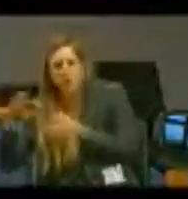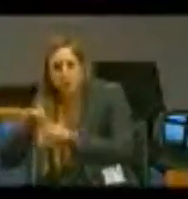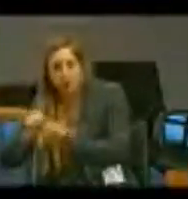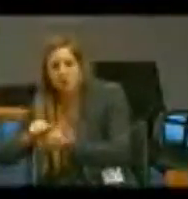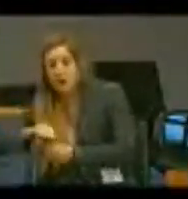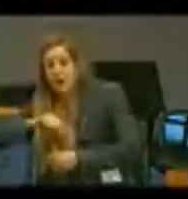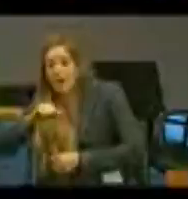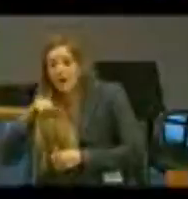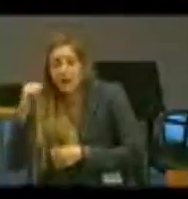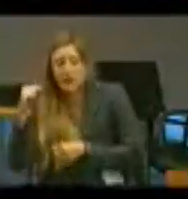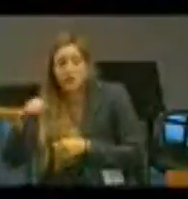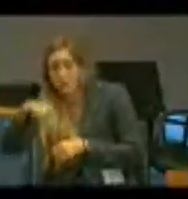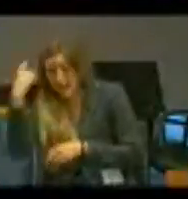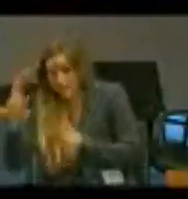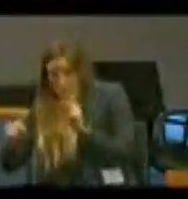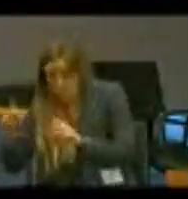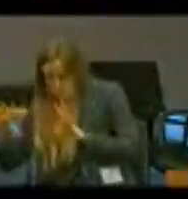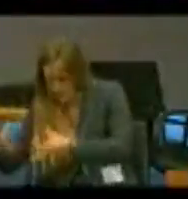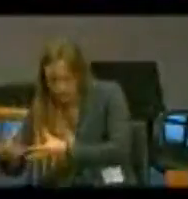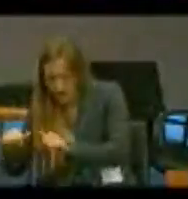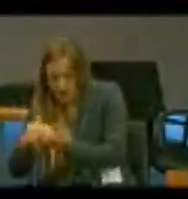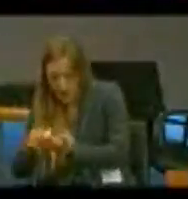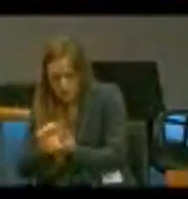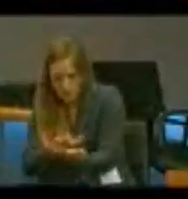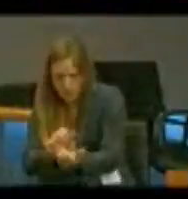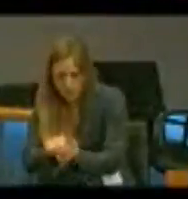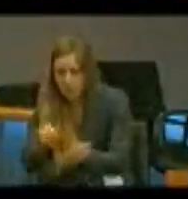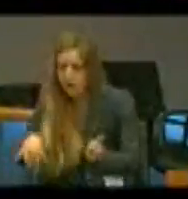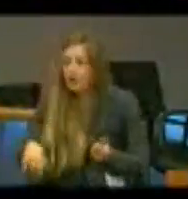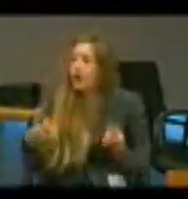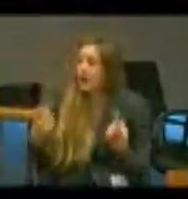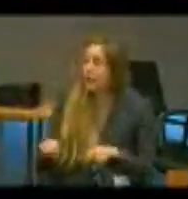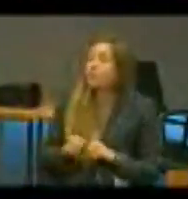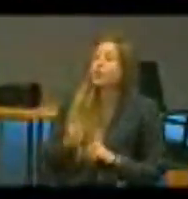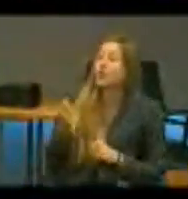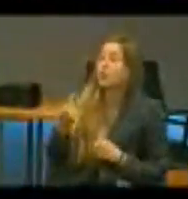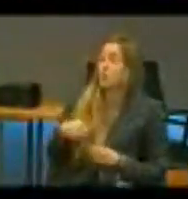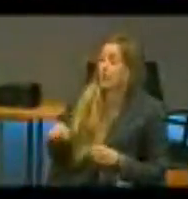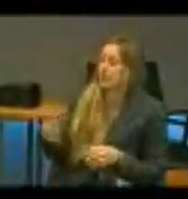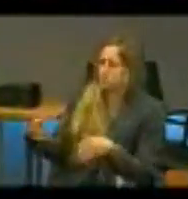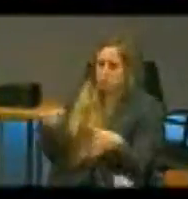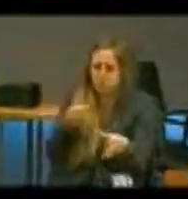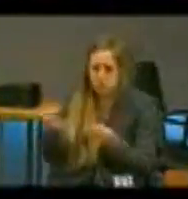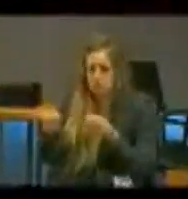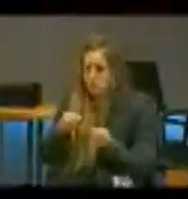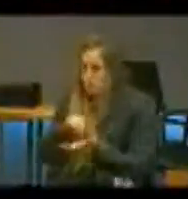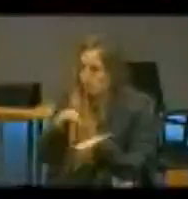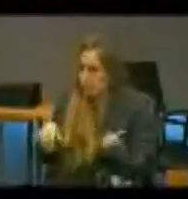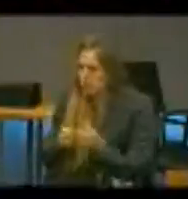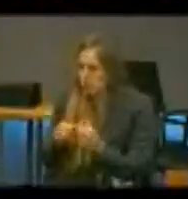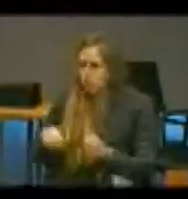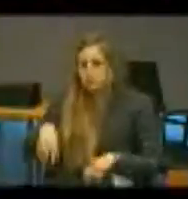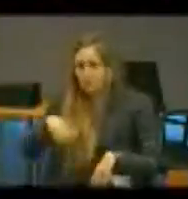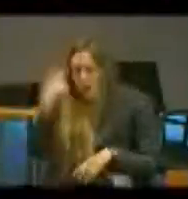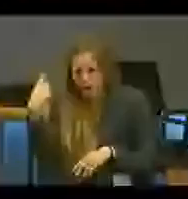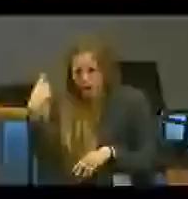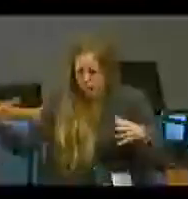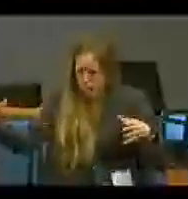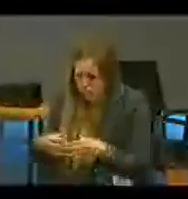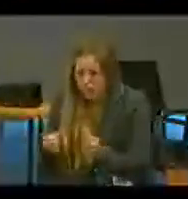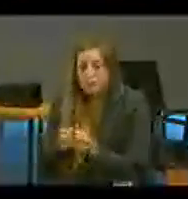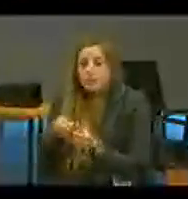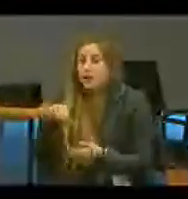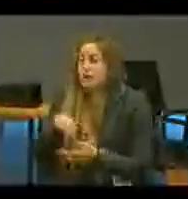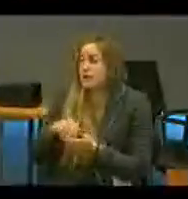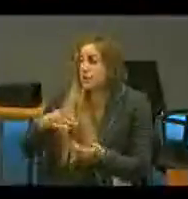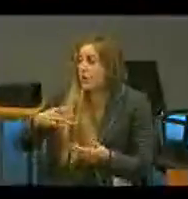the largest group in the room, which were 7 to 17-year-old African American disabled kids. And we did what you should never do in a